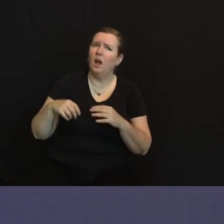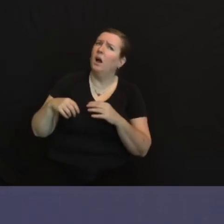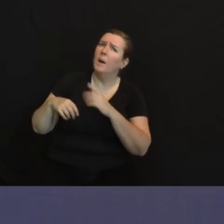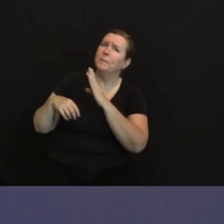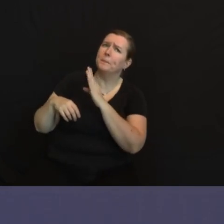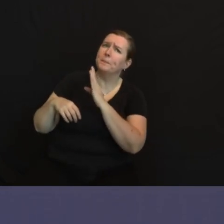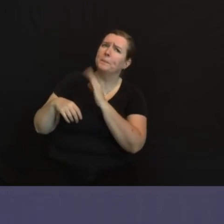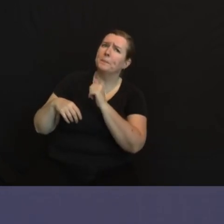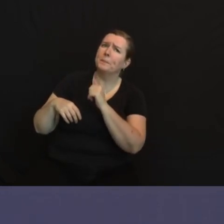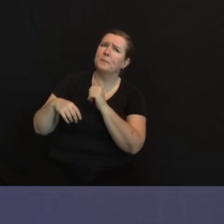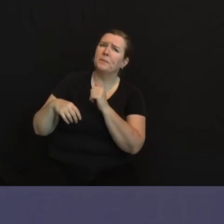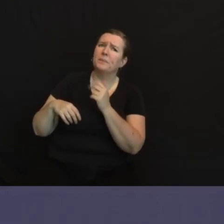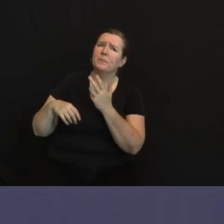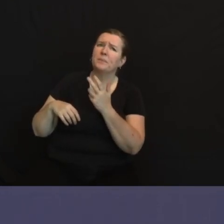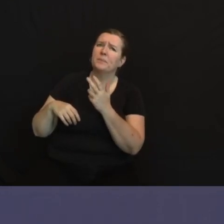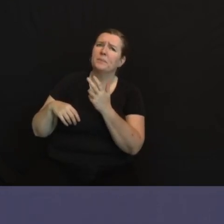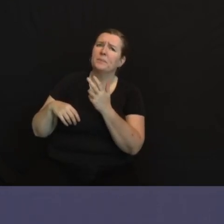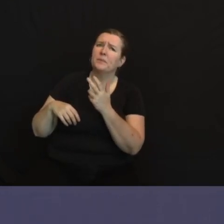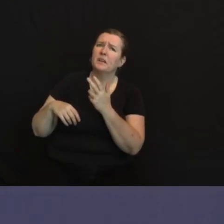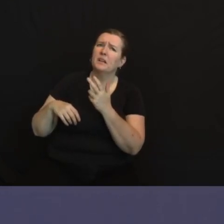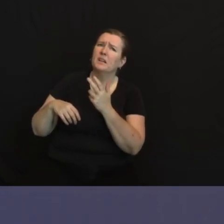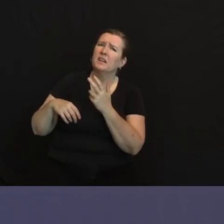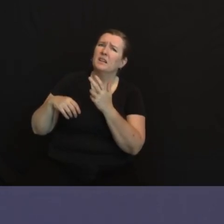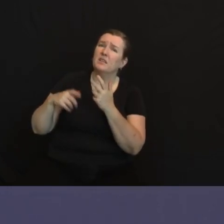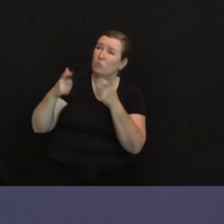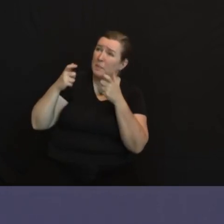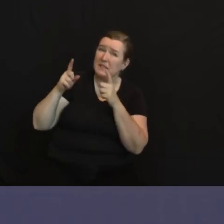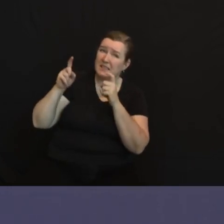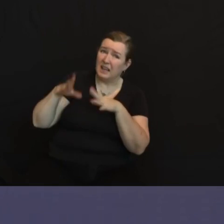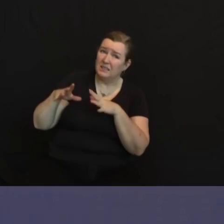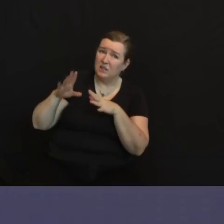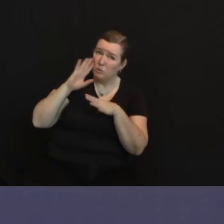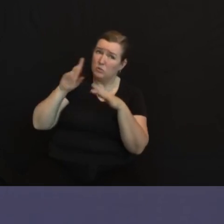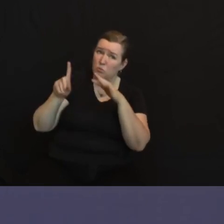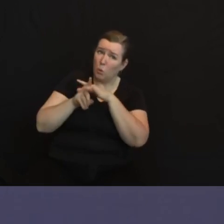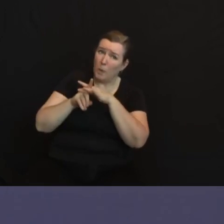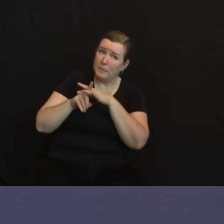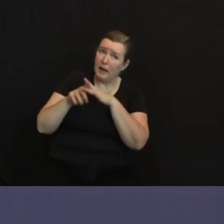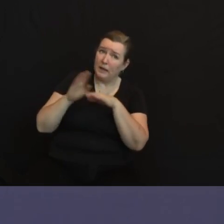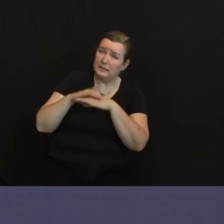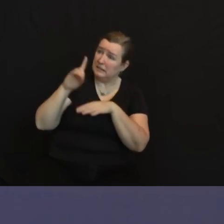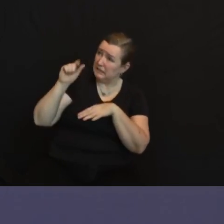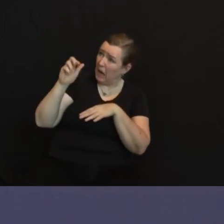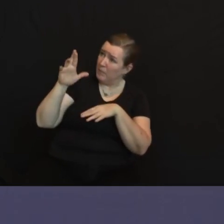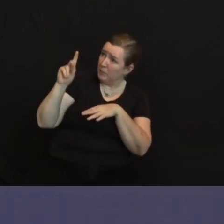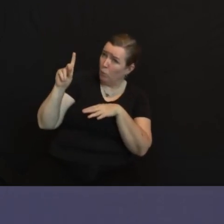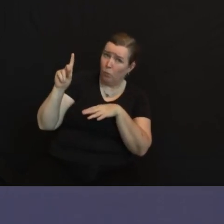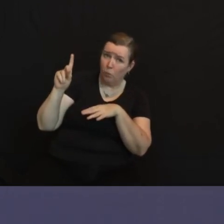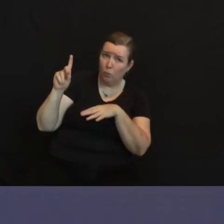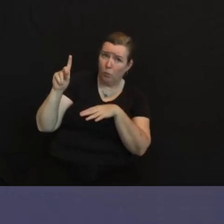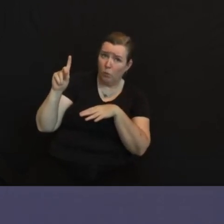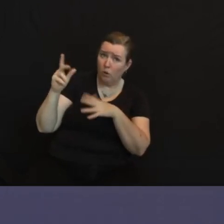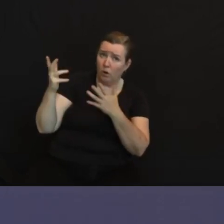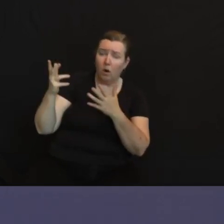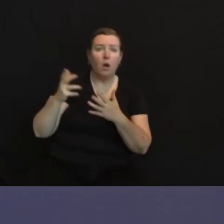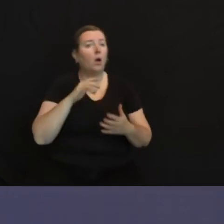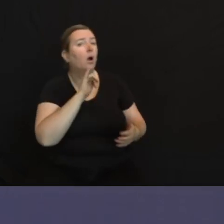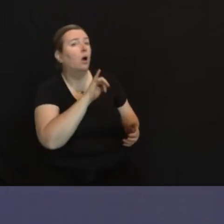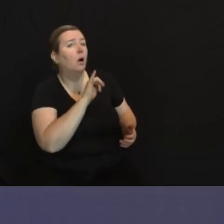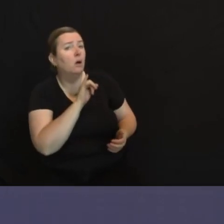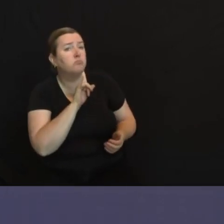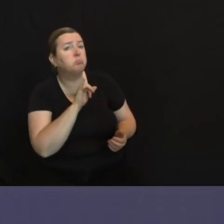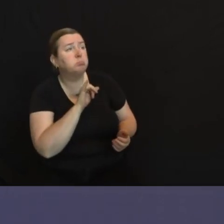apologize. Right. So will the rapid test fall into that, or will it be a separate metric? That one's on me. I apologize.